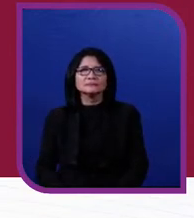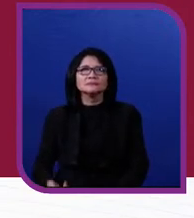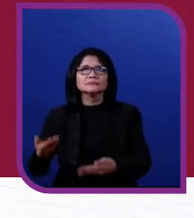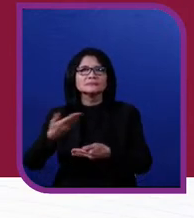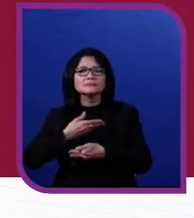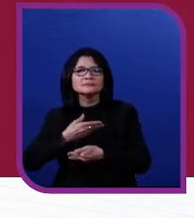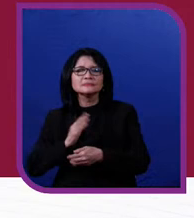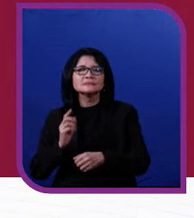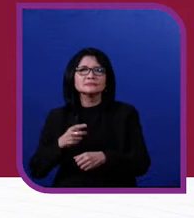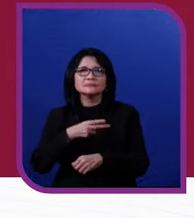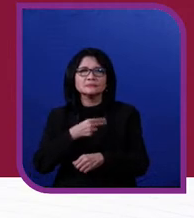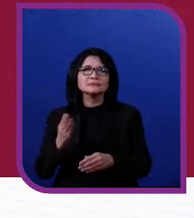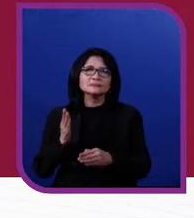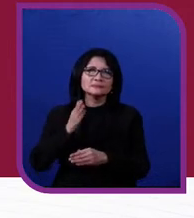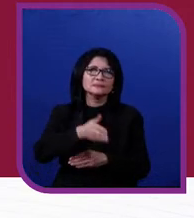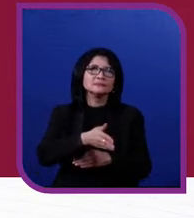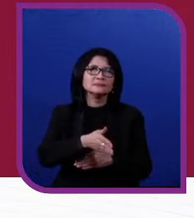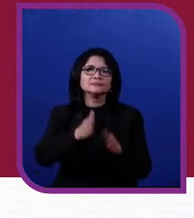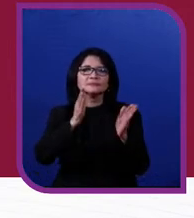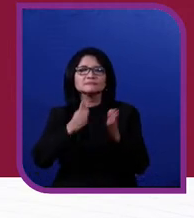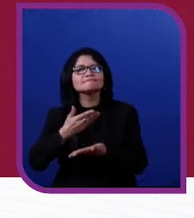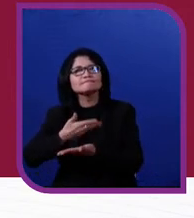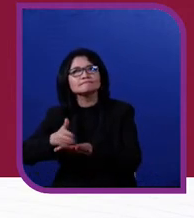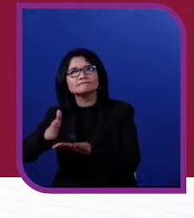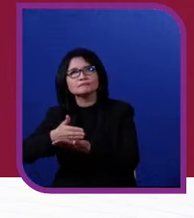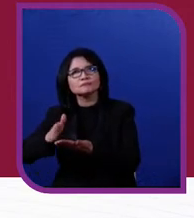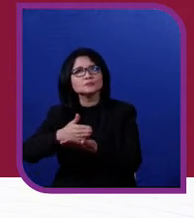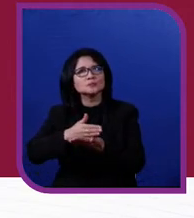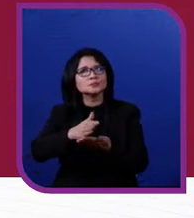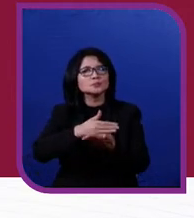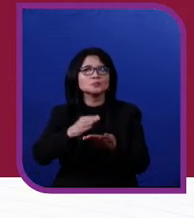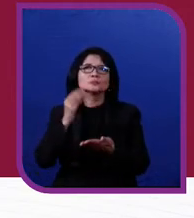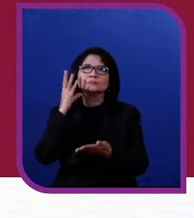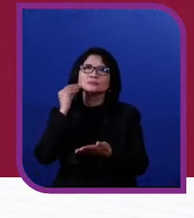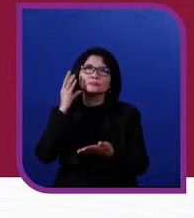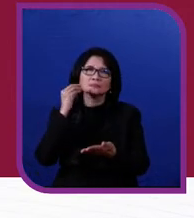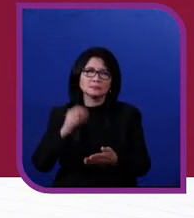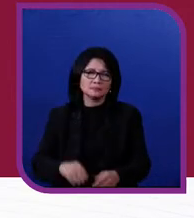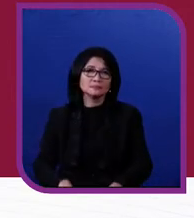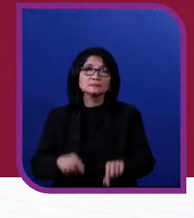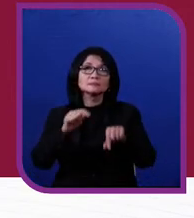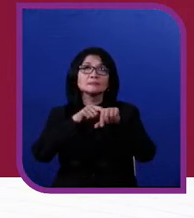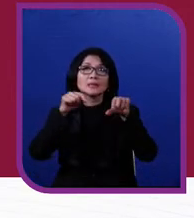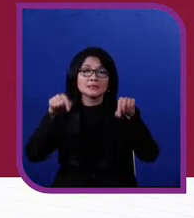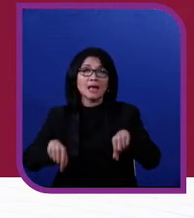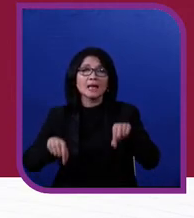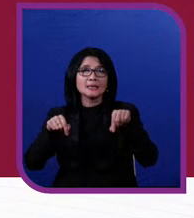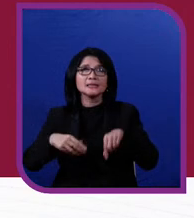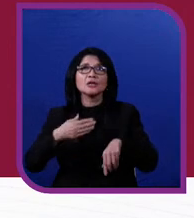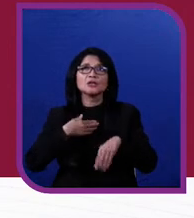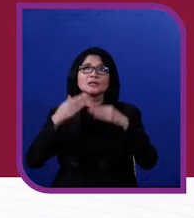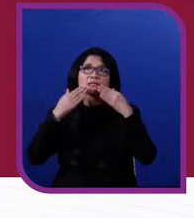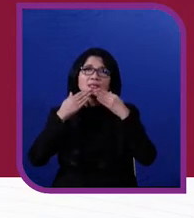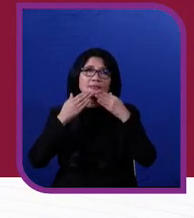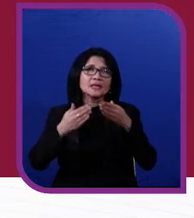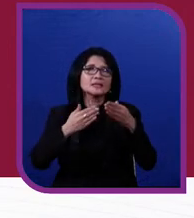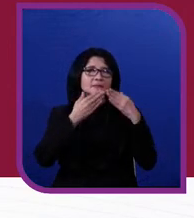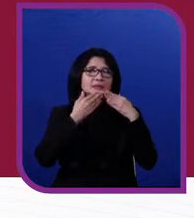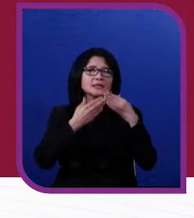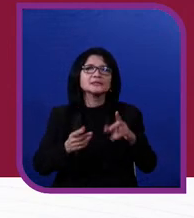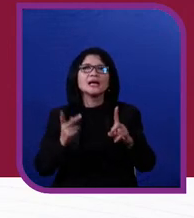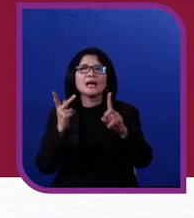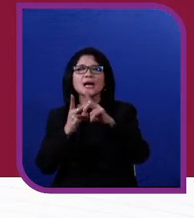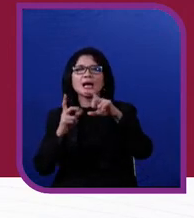Green Suko Of course I would like artis momentum thanks to its PC because it's pcso